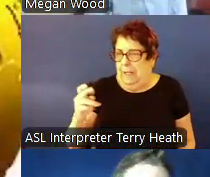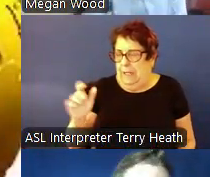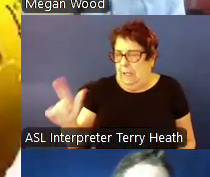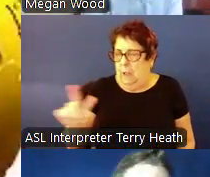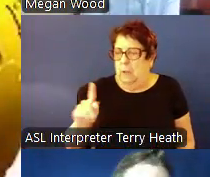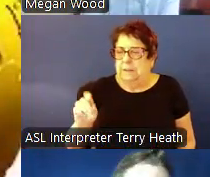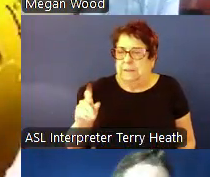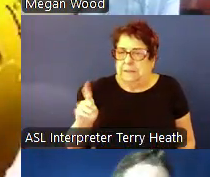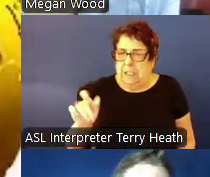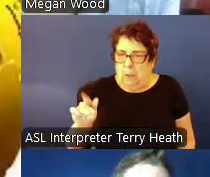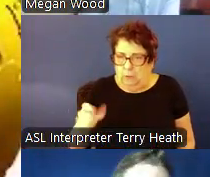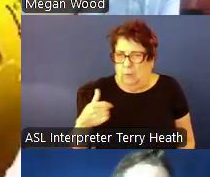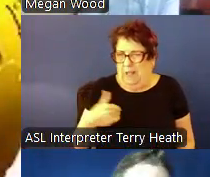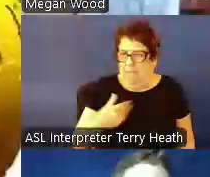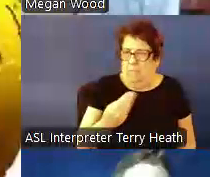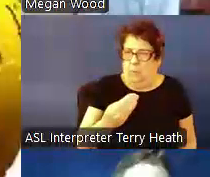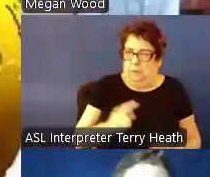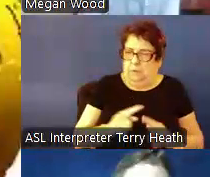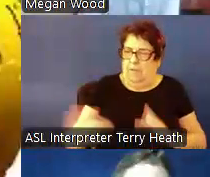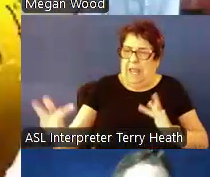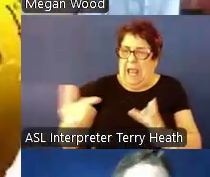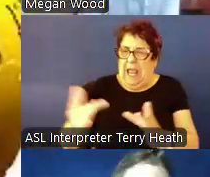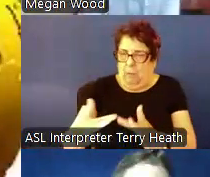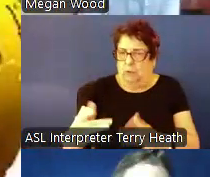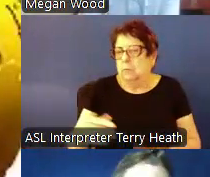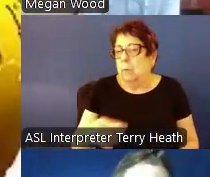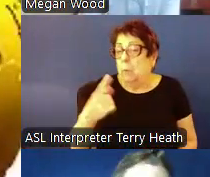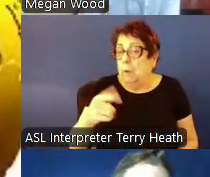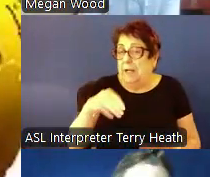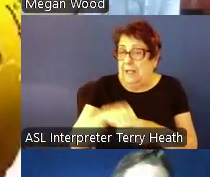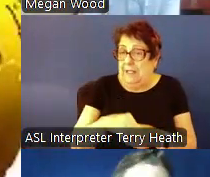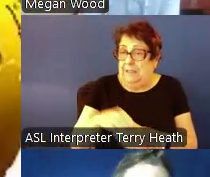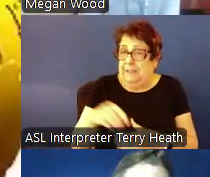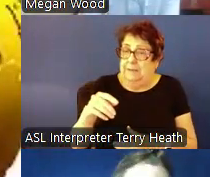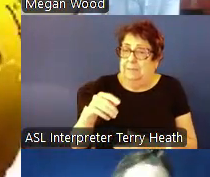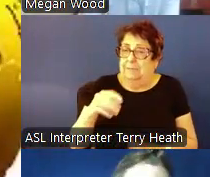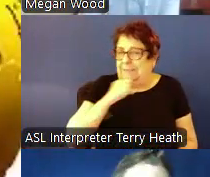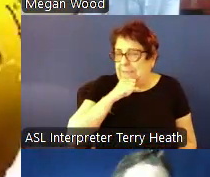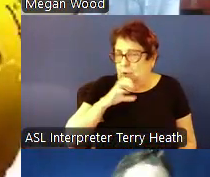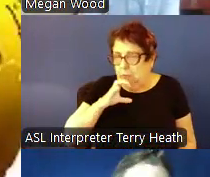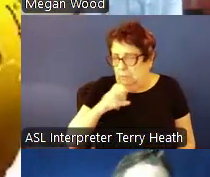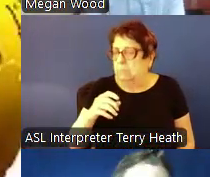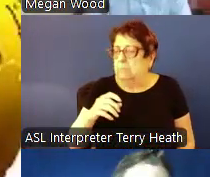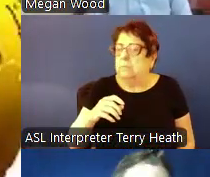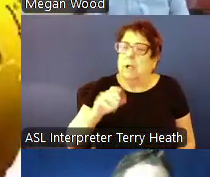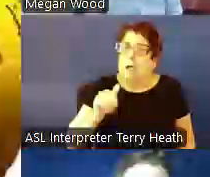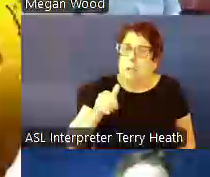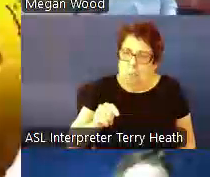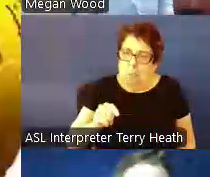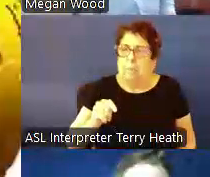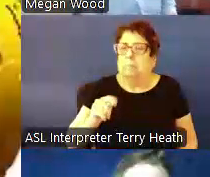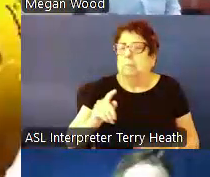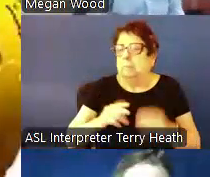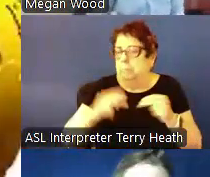one of the senior high rises here in Bloomington. So we have established a regular outreach where we sit in the